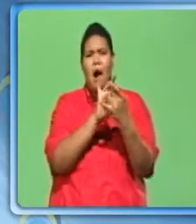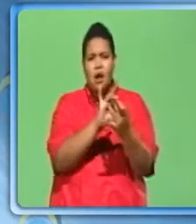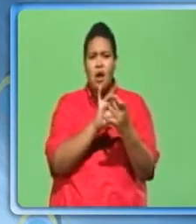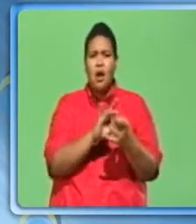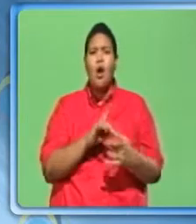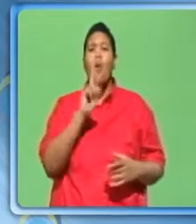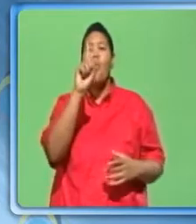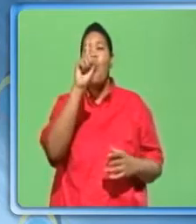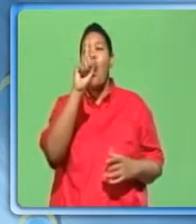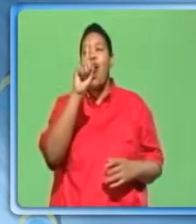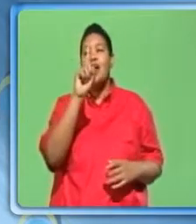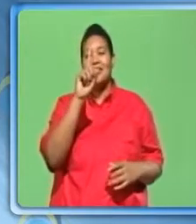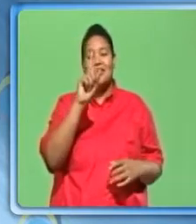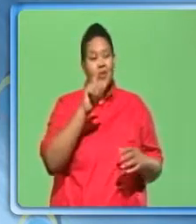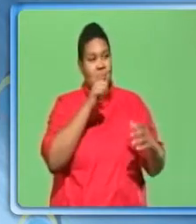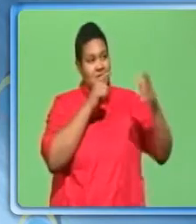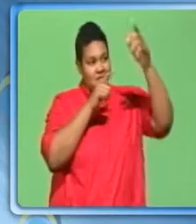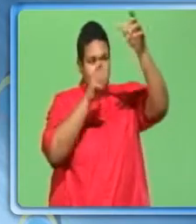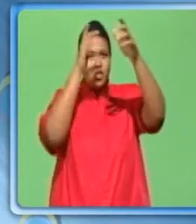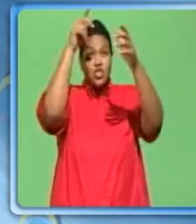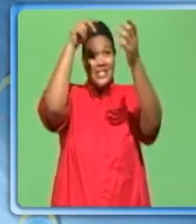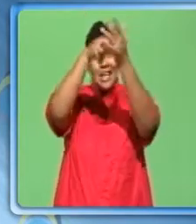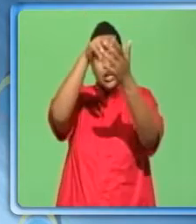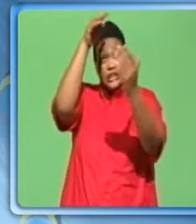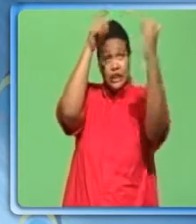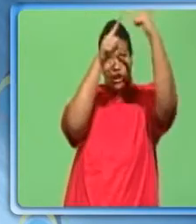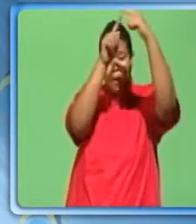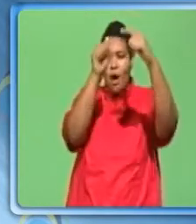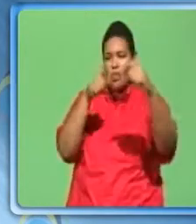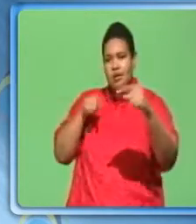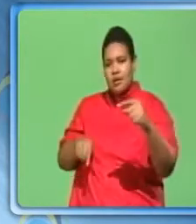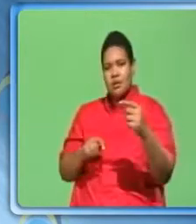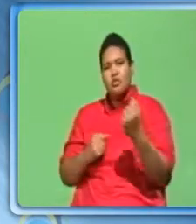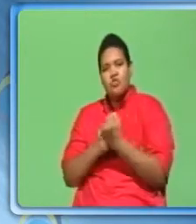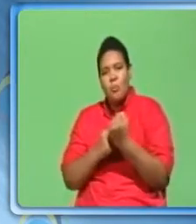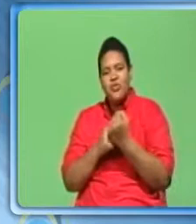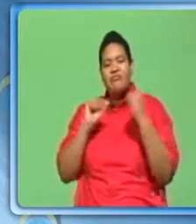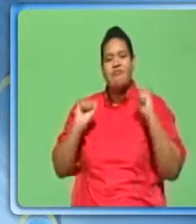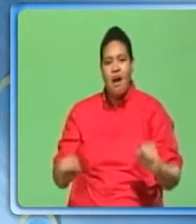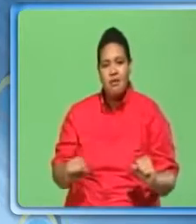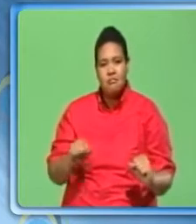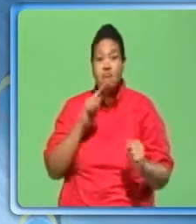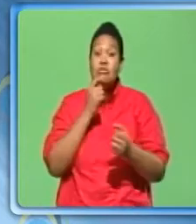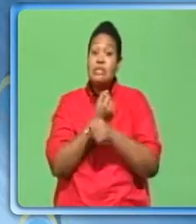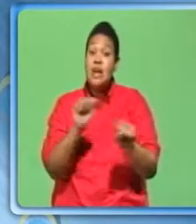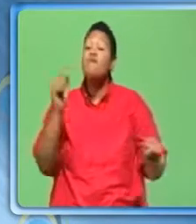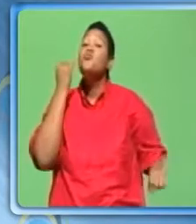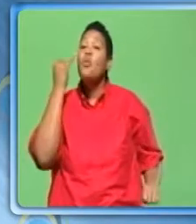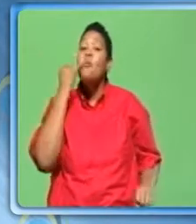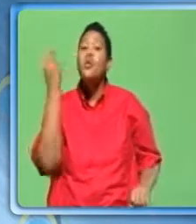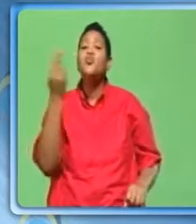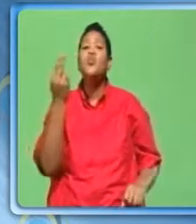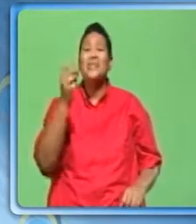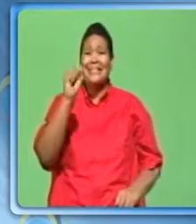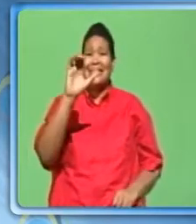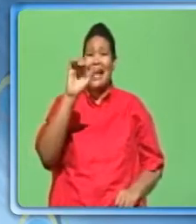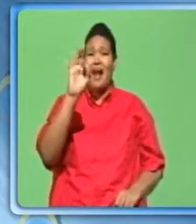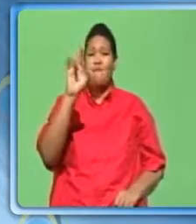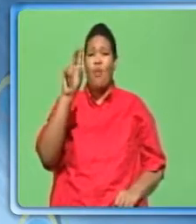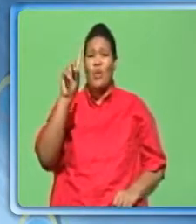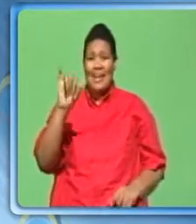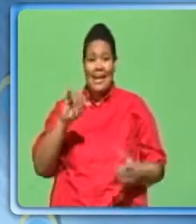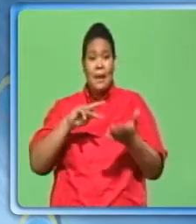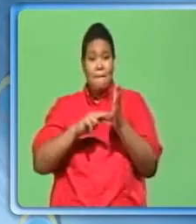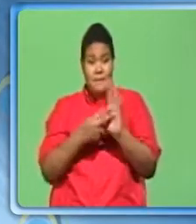one up, one down, and take as many safety precautions as possible. Using scaffolding is often one of